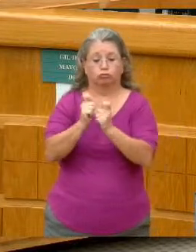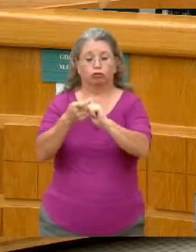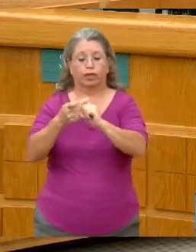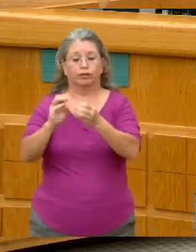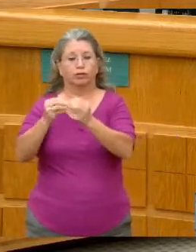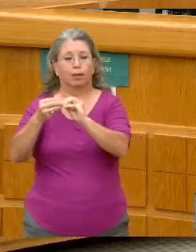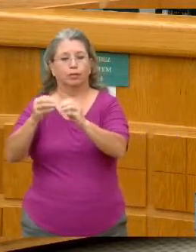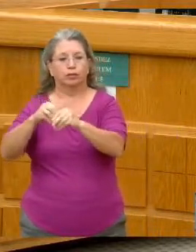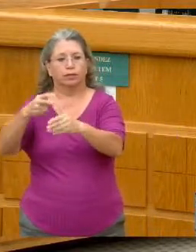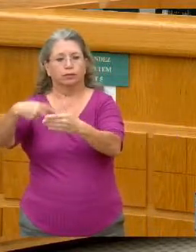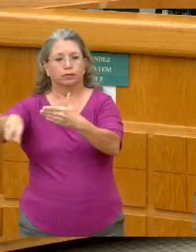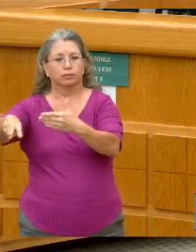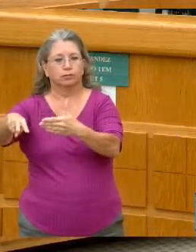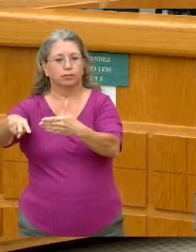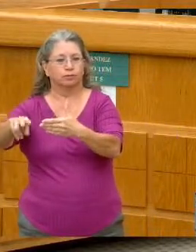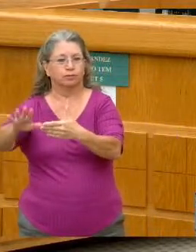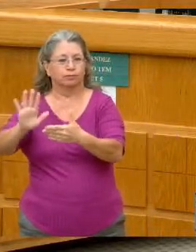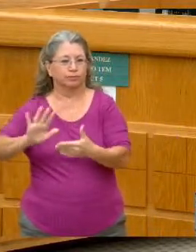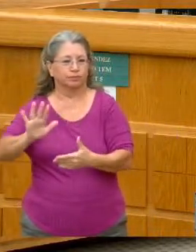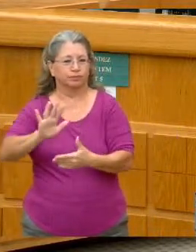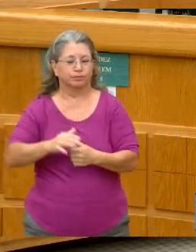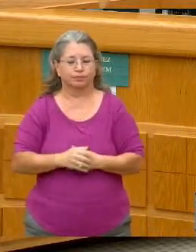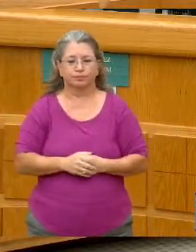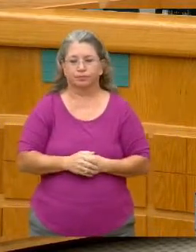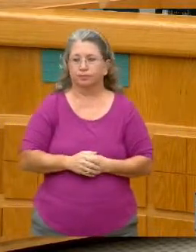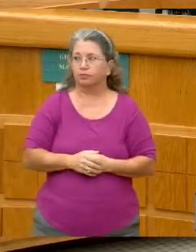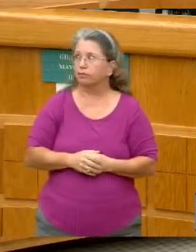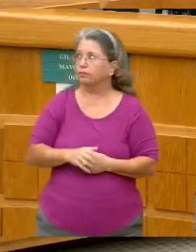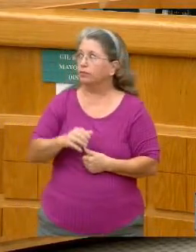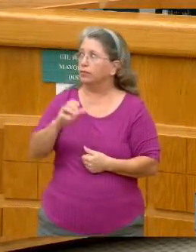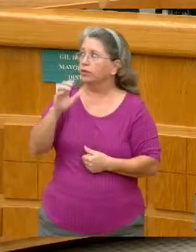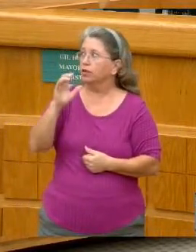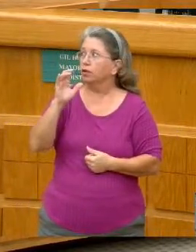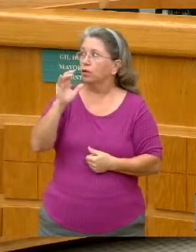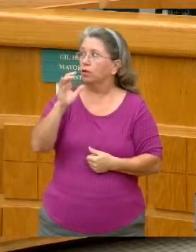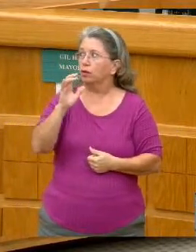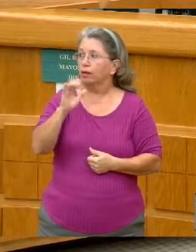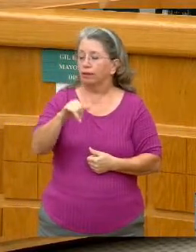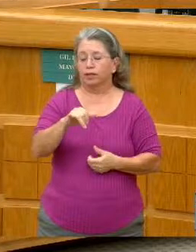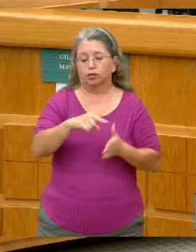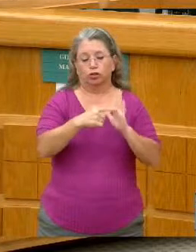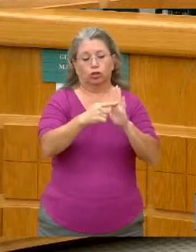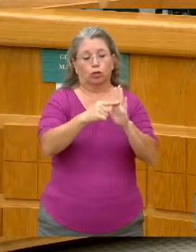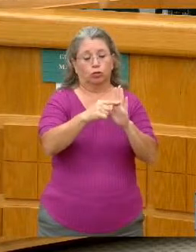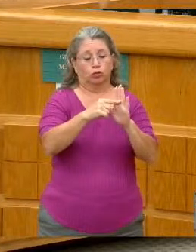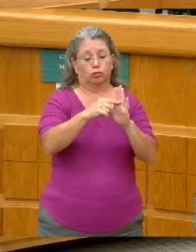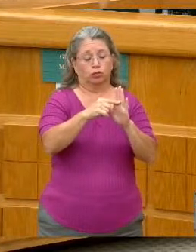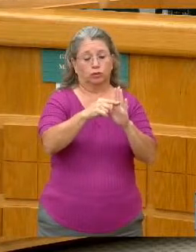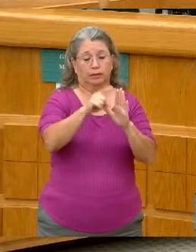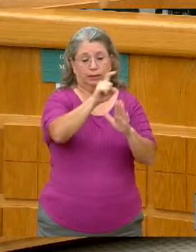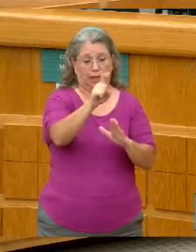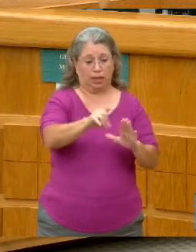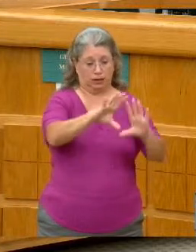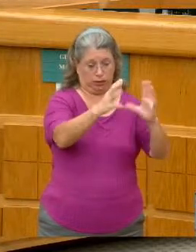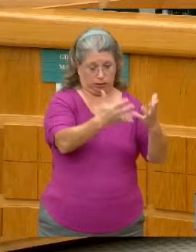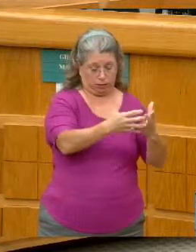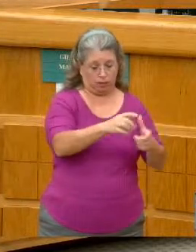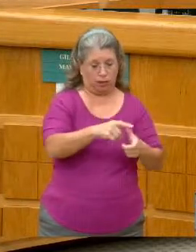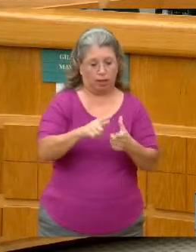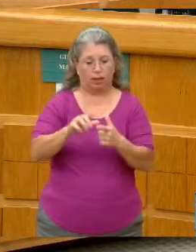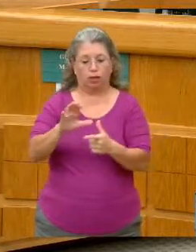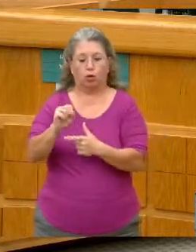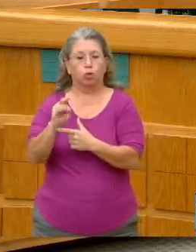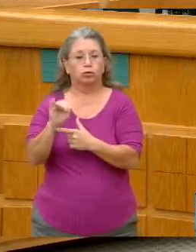So these are 2 heat maps, one from the state of Texas and one from the local coastal Bend area, that shows you how many